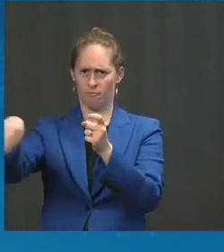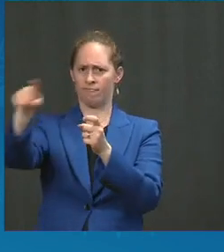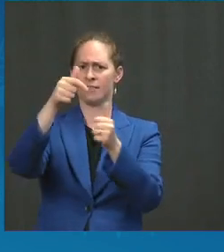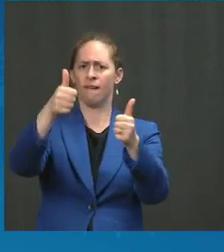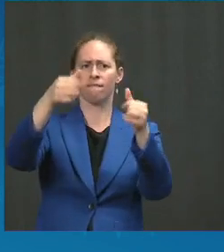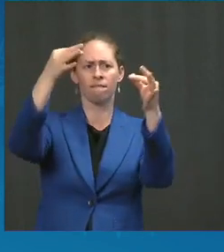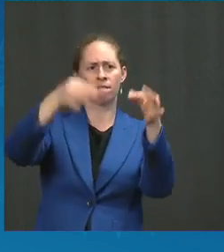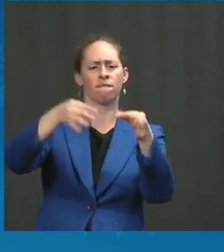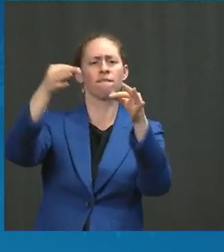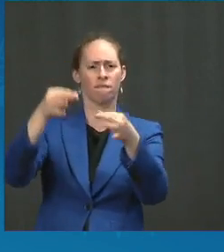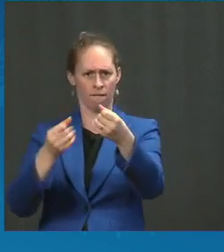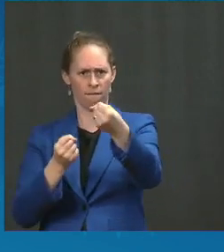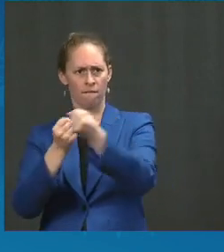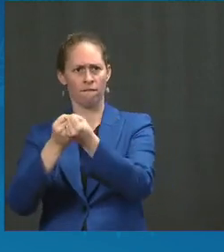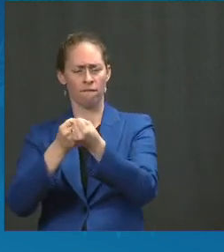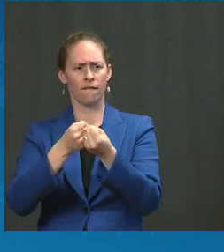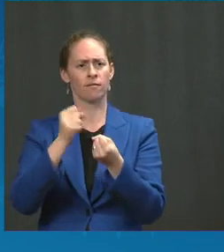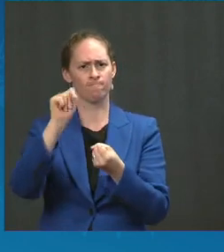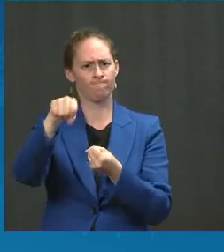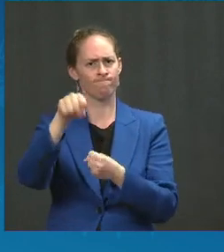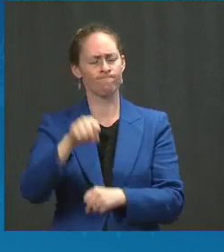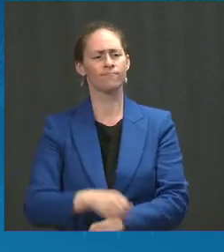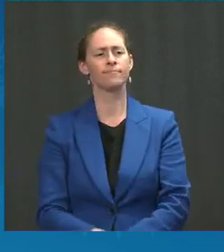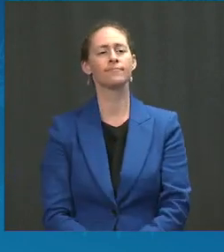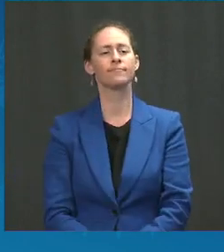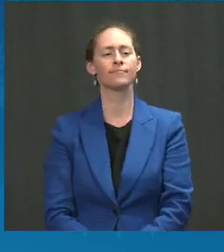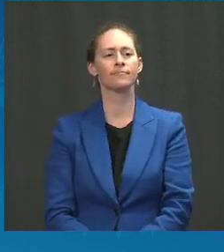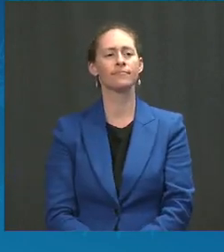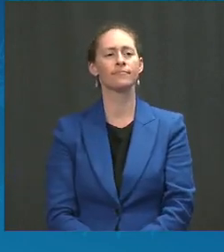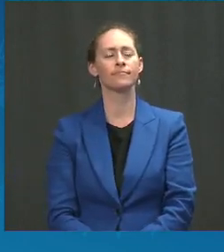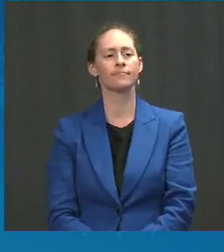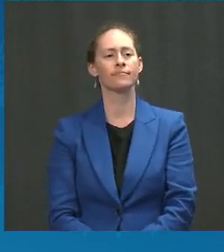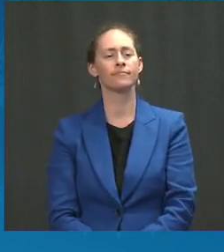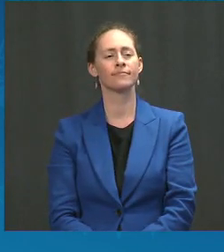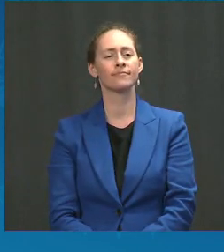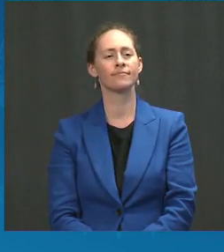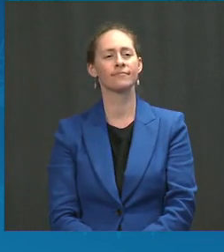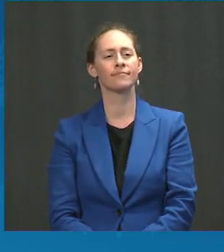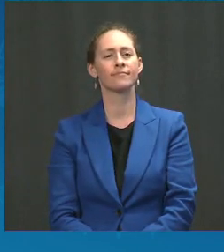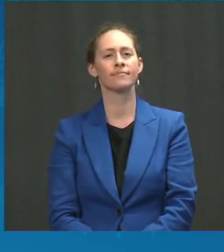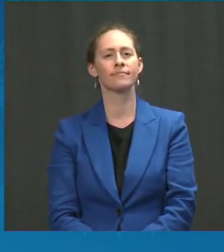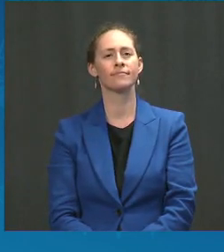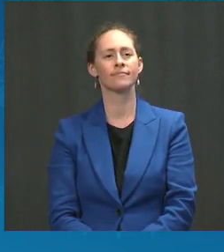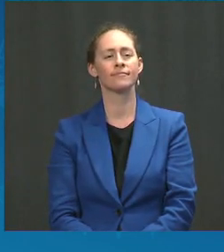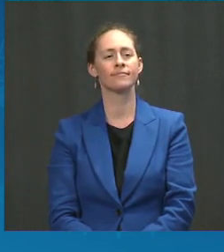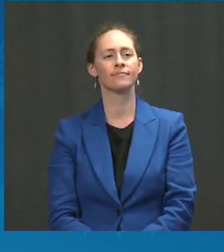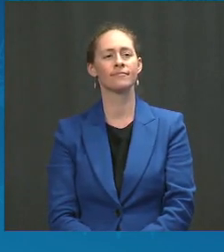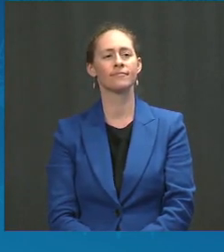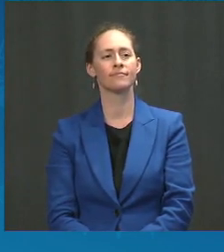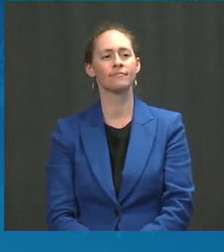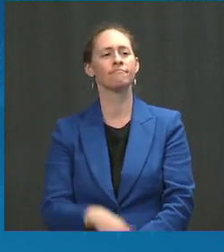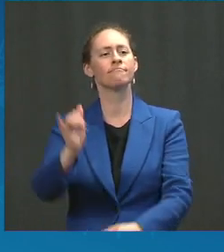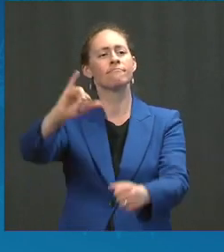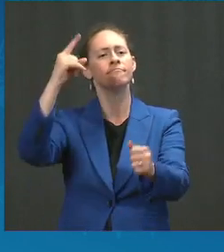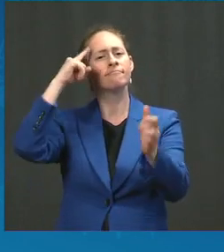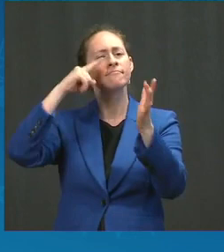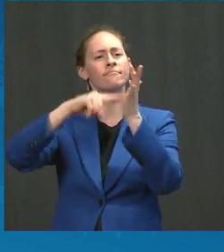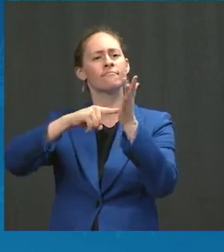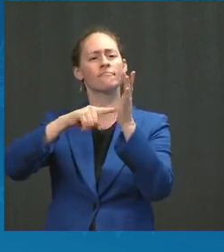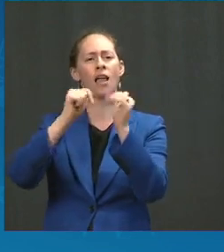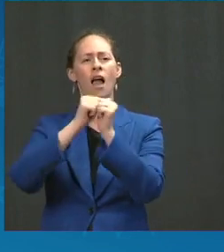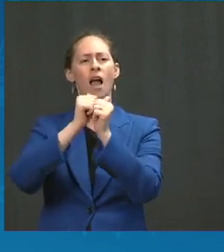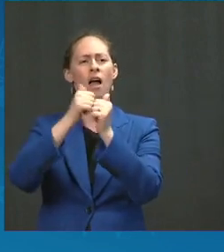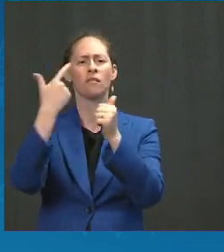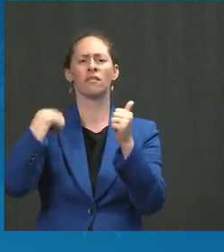self-determination, in my mind, is as much as anything about encouraging people to have a